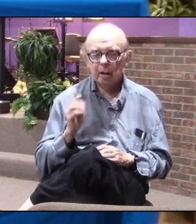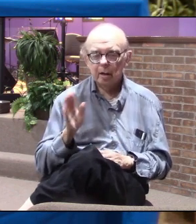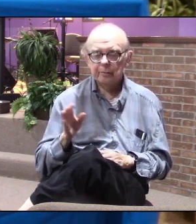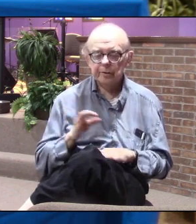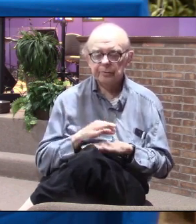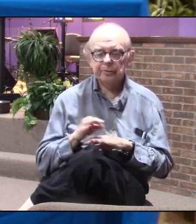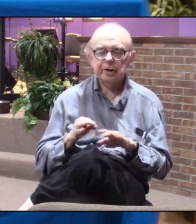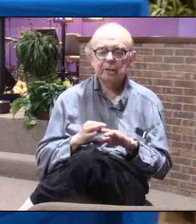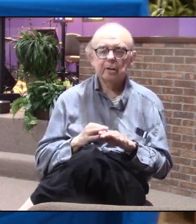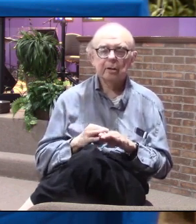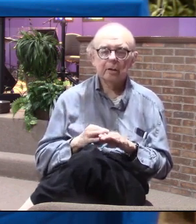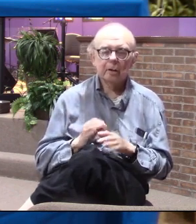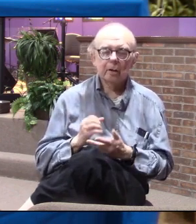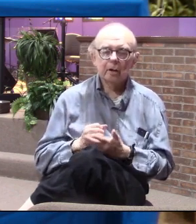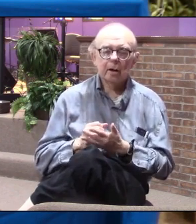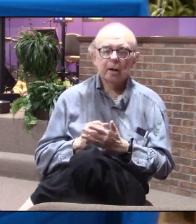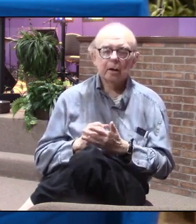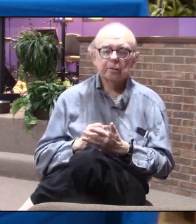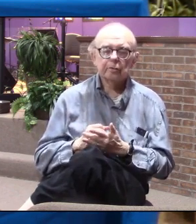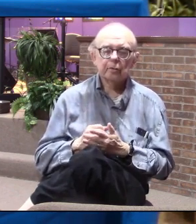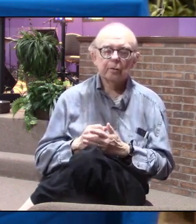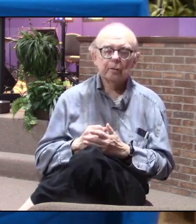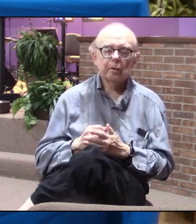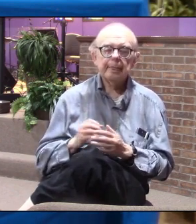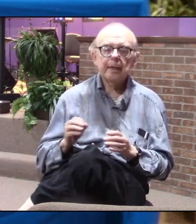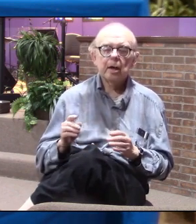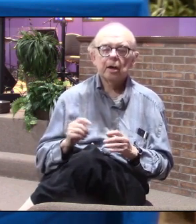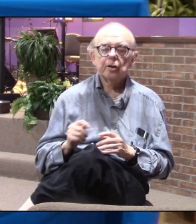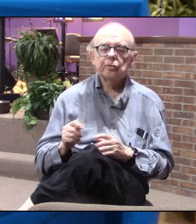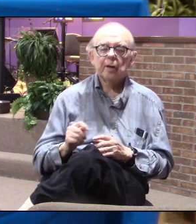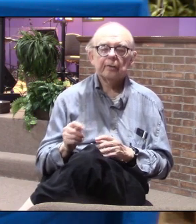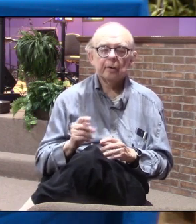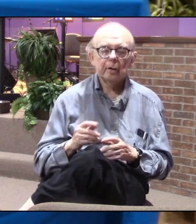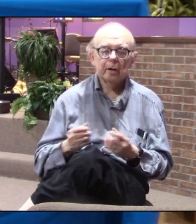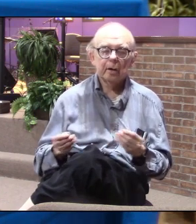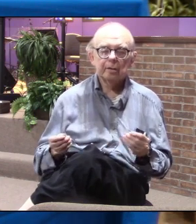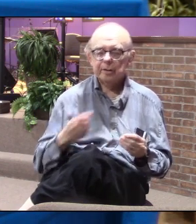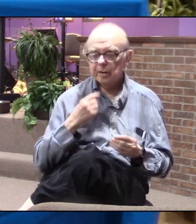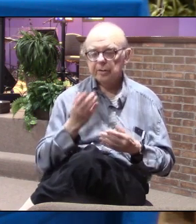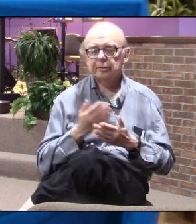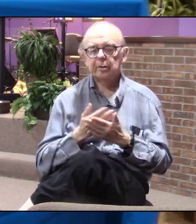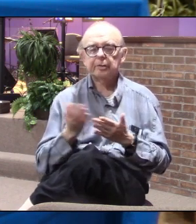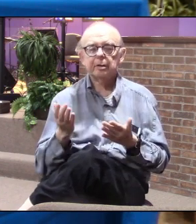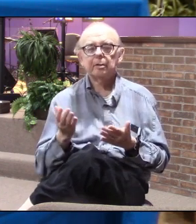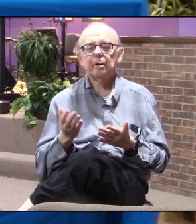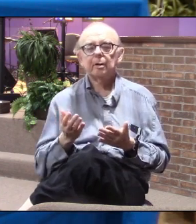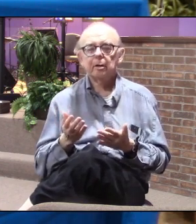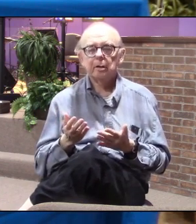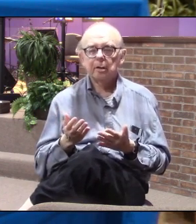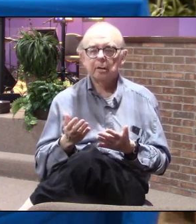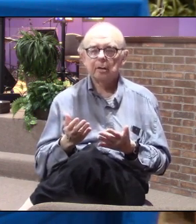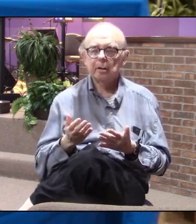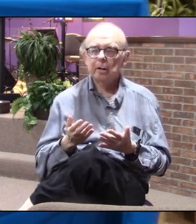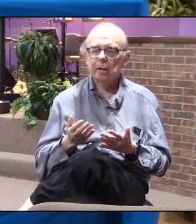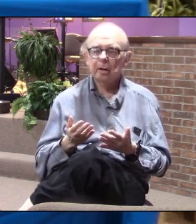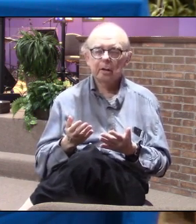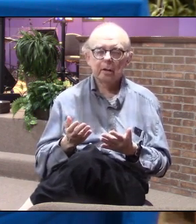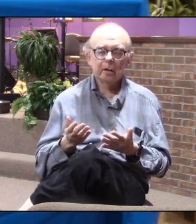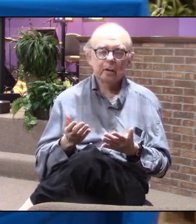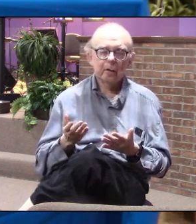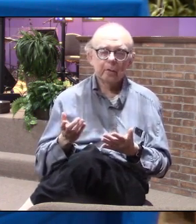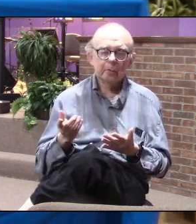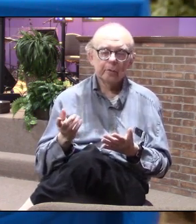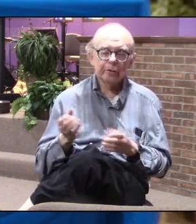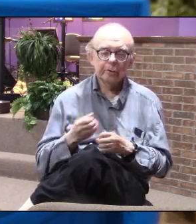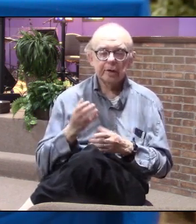feet to help travel on the land. Let me say this to you. When you get